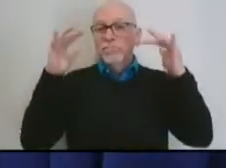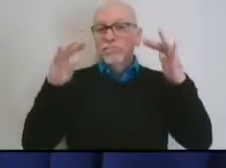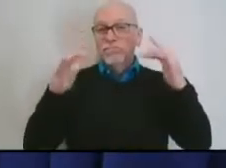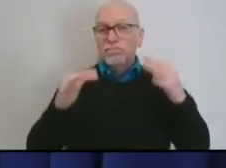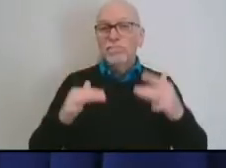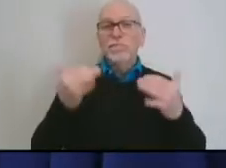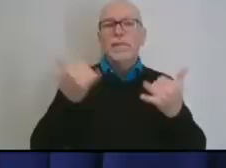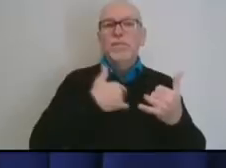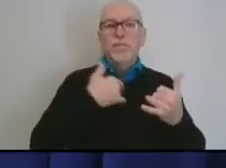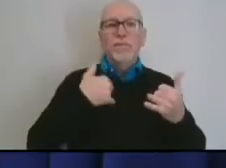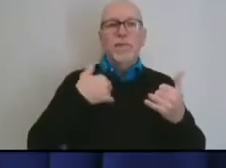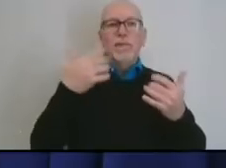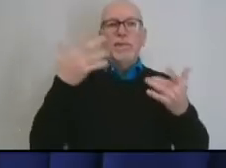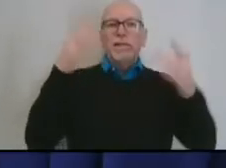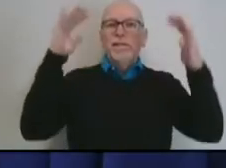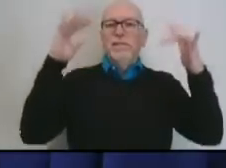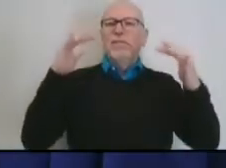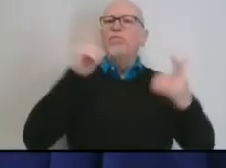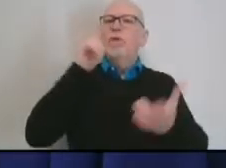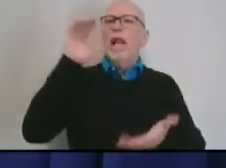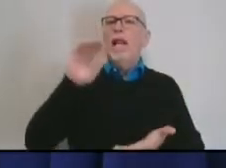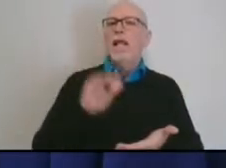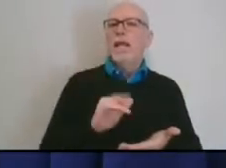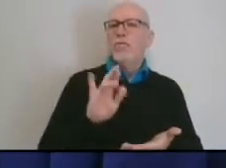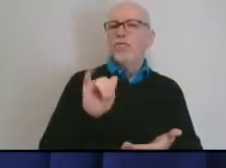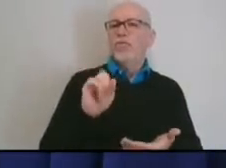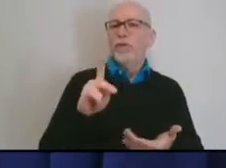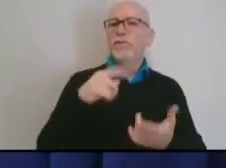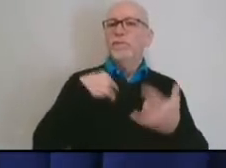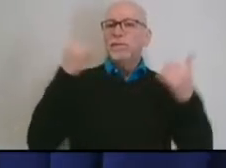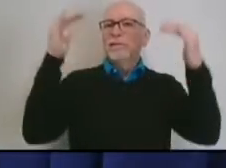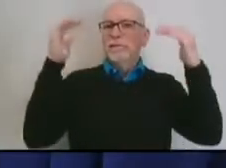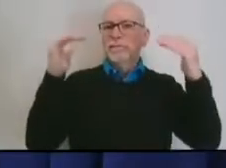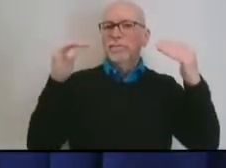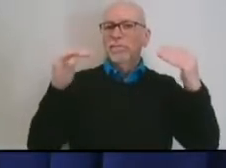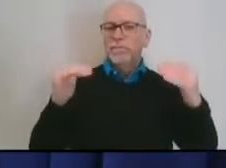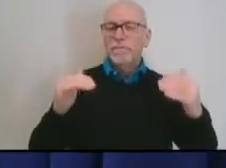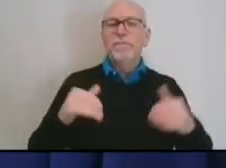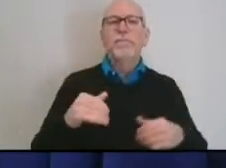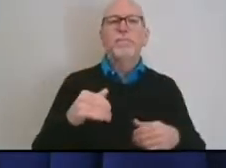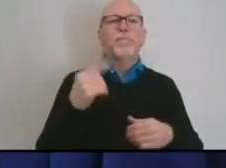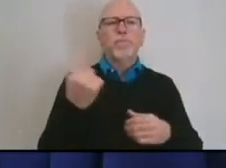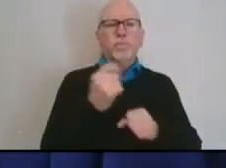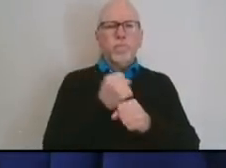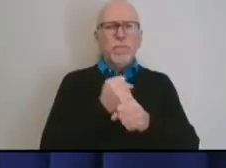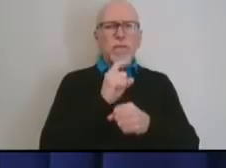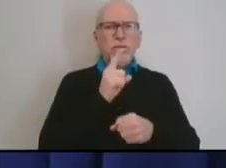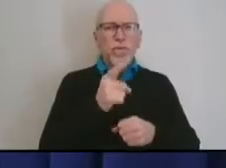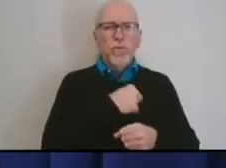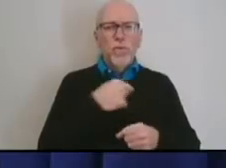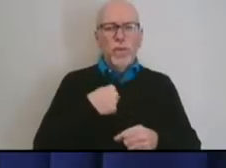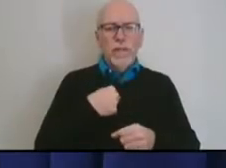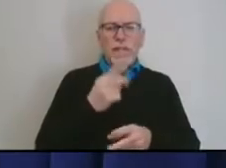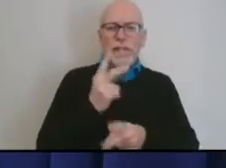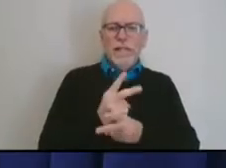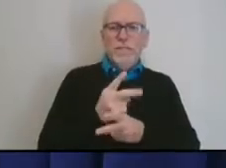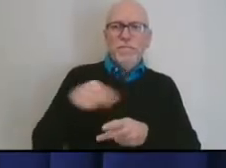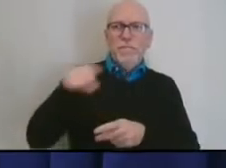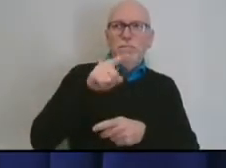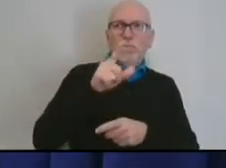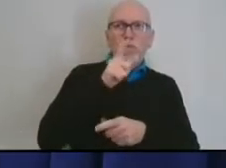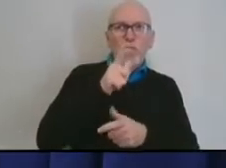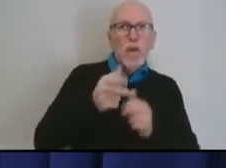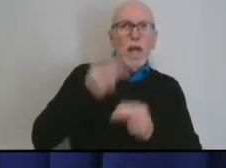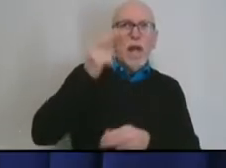move down those across the demographics, always making sure that we're keeping the most vulnerable in mind as